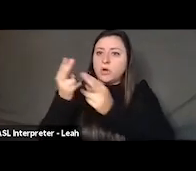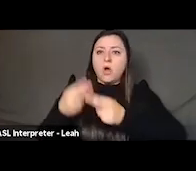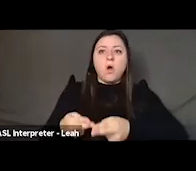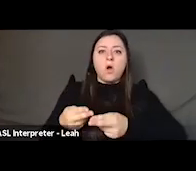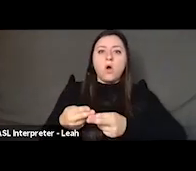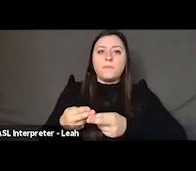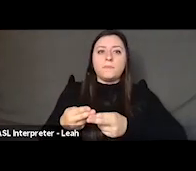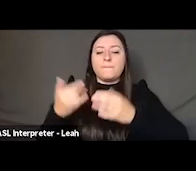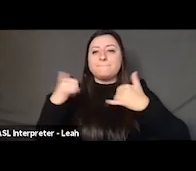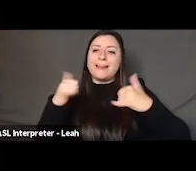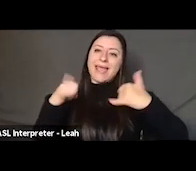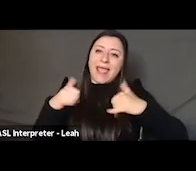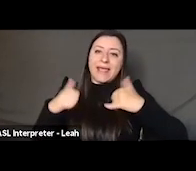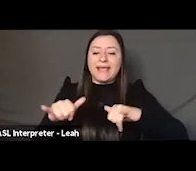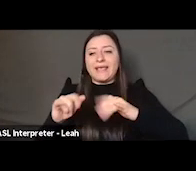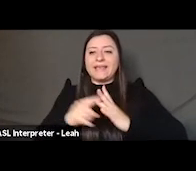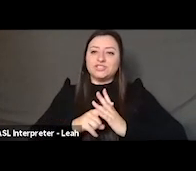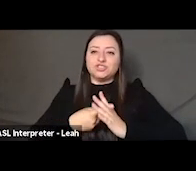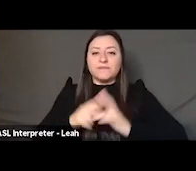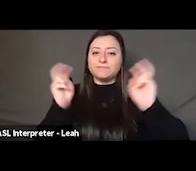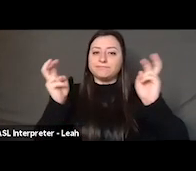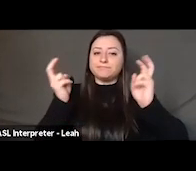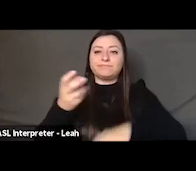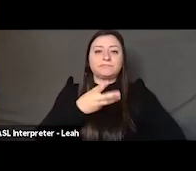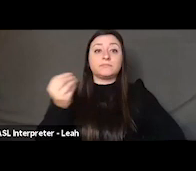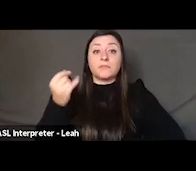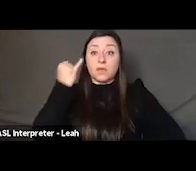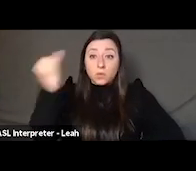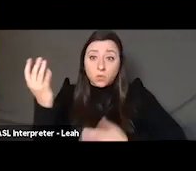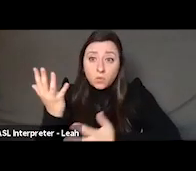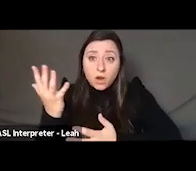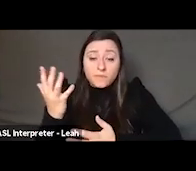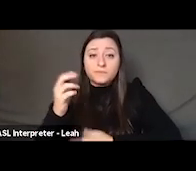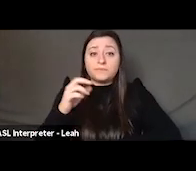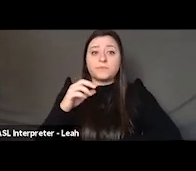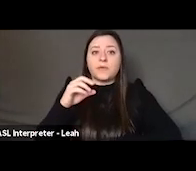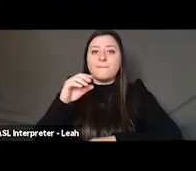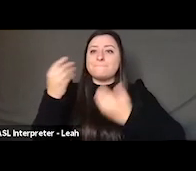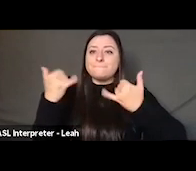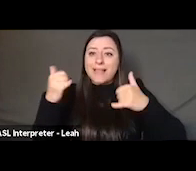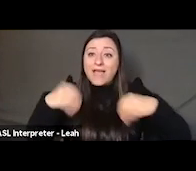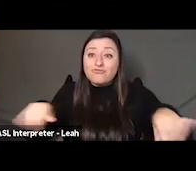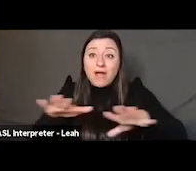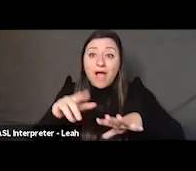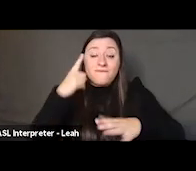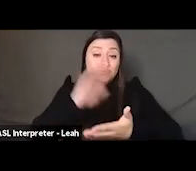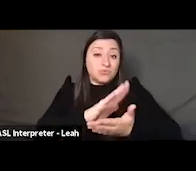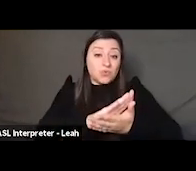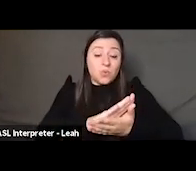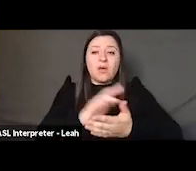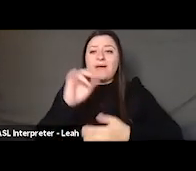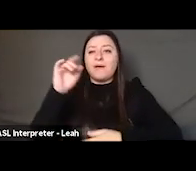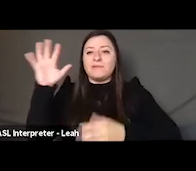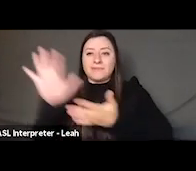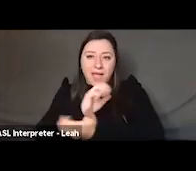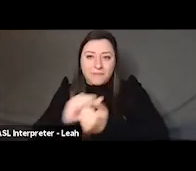And their idea was to restore playgrounds of the schools that were damaged by the blast. And we came in to plant tiny,